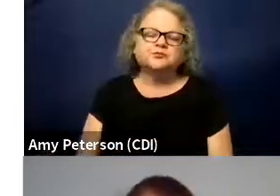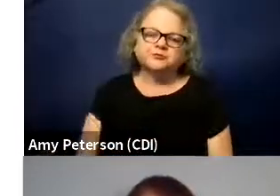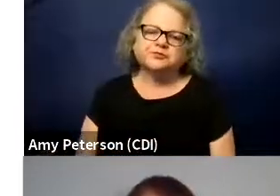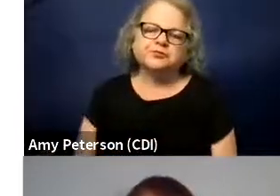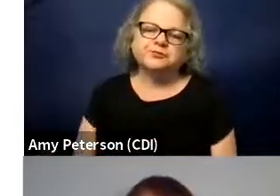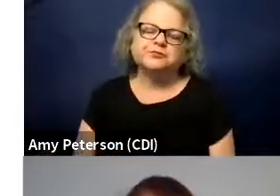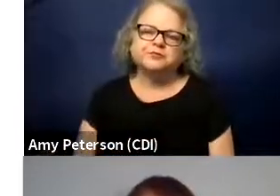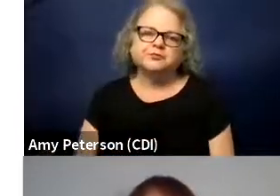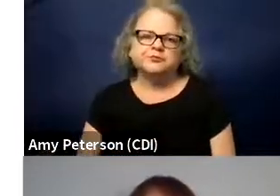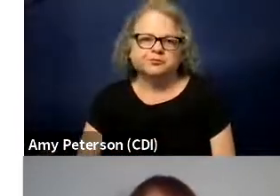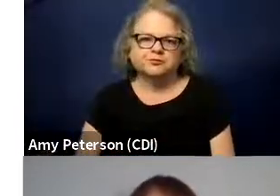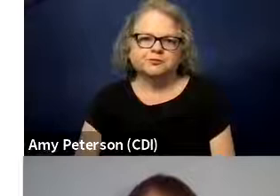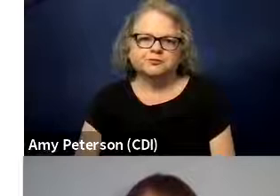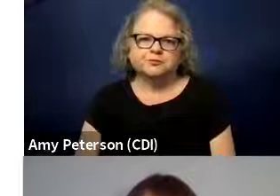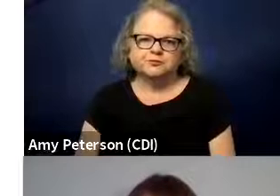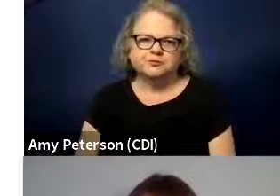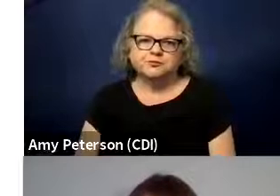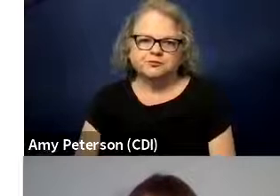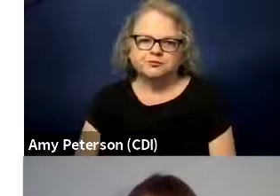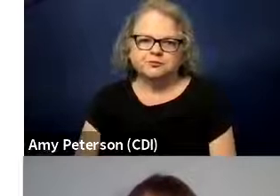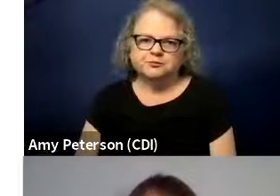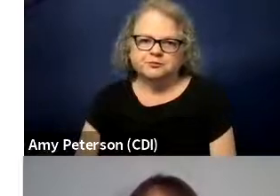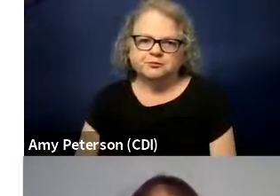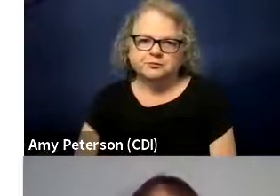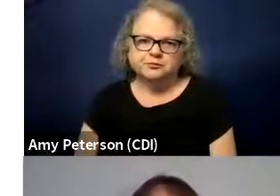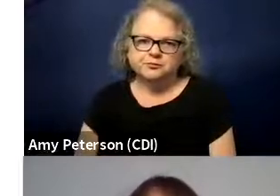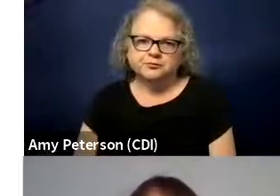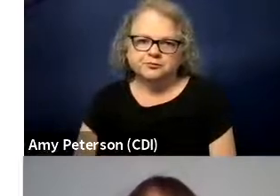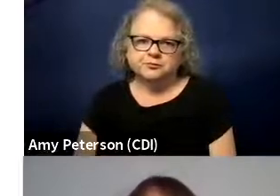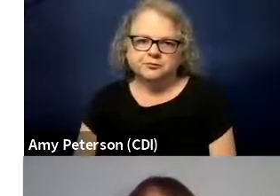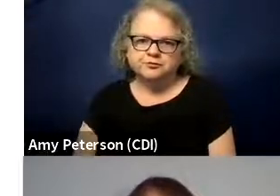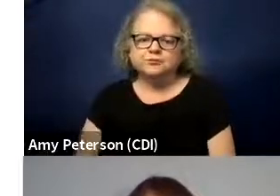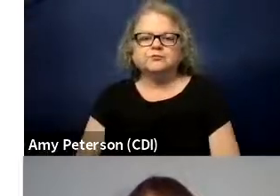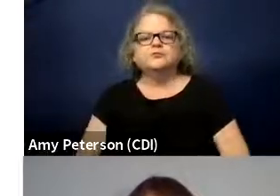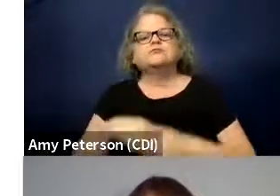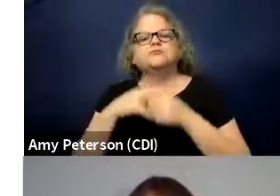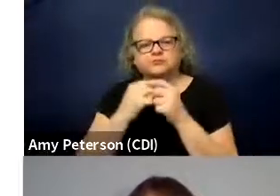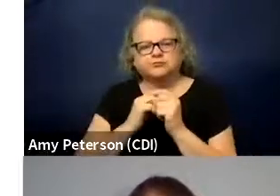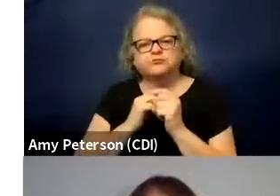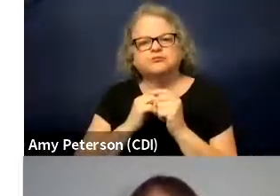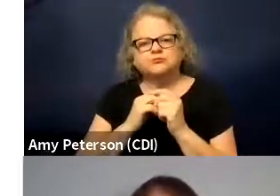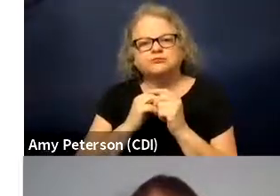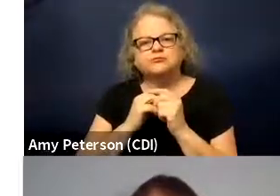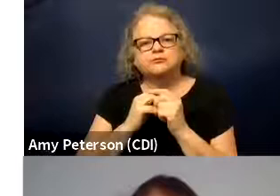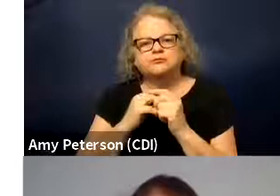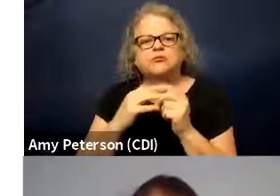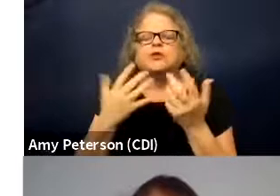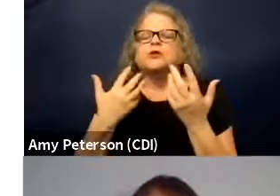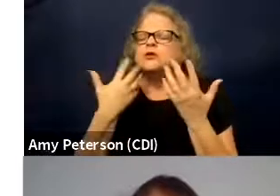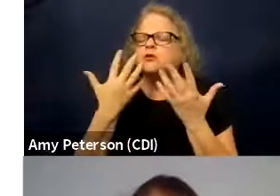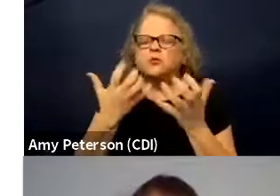So how many breakthrough cases are we having? Breakthrough cases are rare, and they